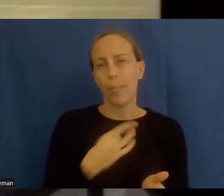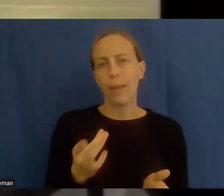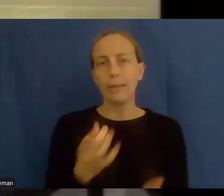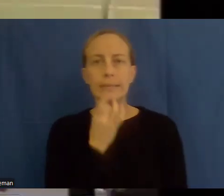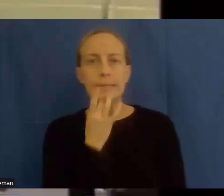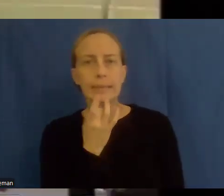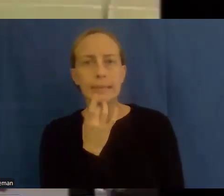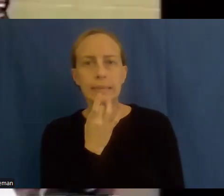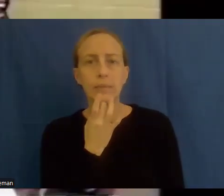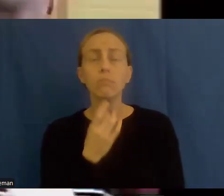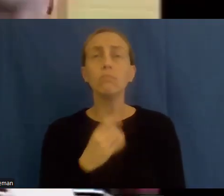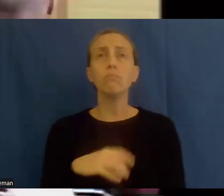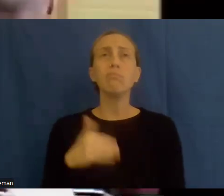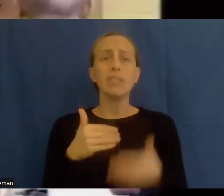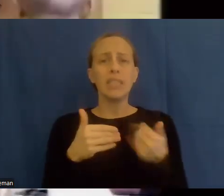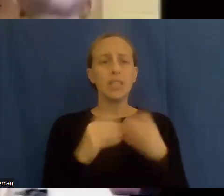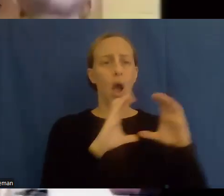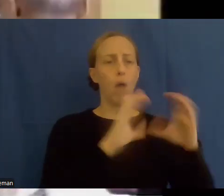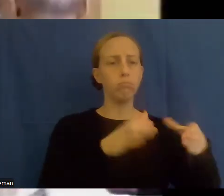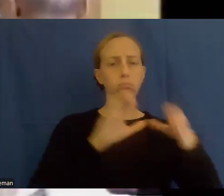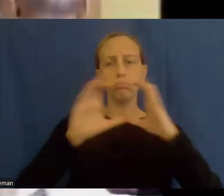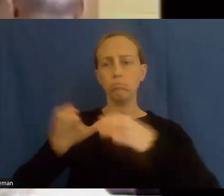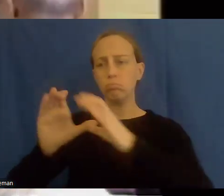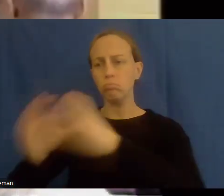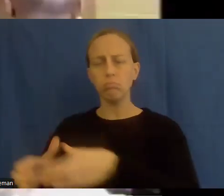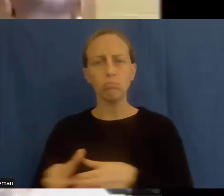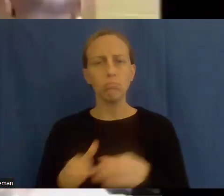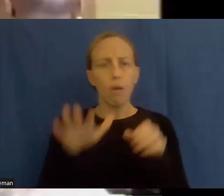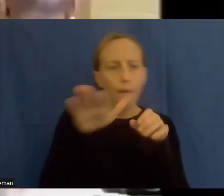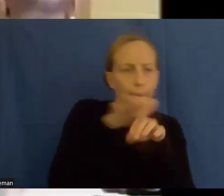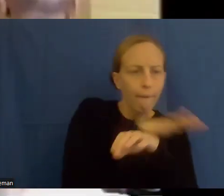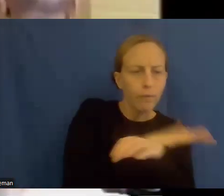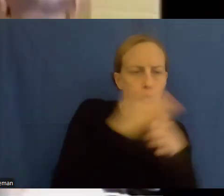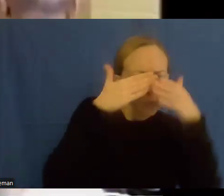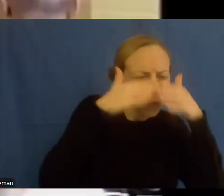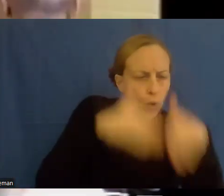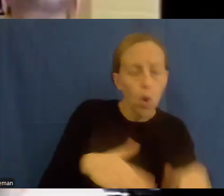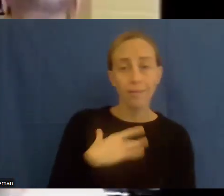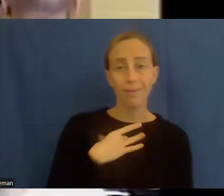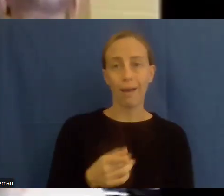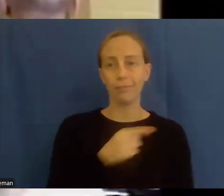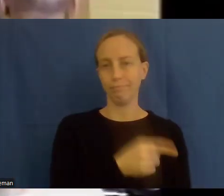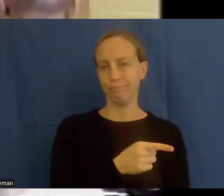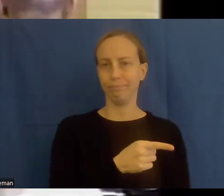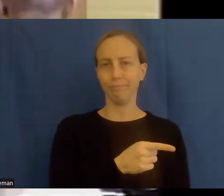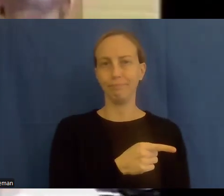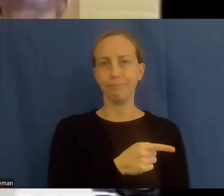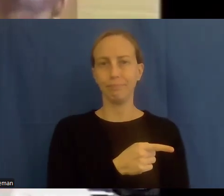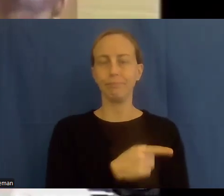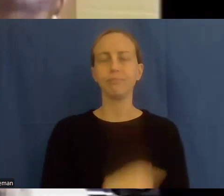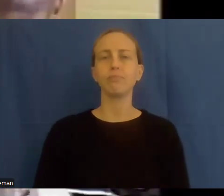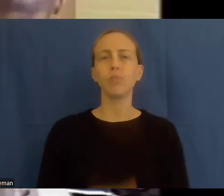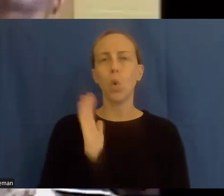set up little containers and you can cover half of them with like construction paper, and they'll always seek the shaded